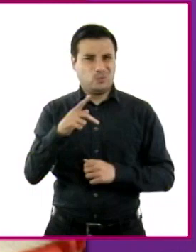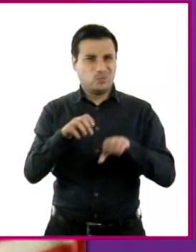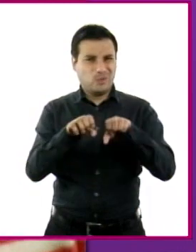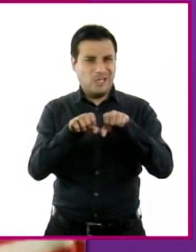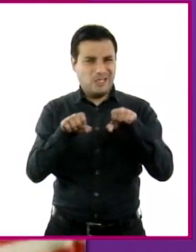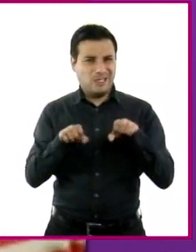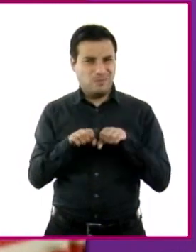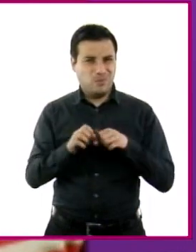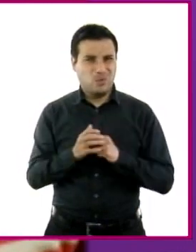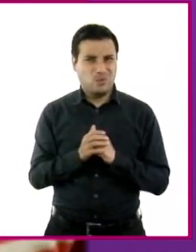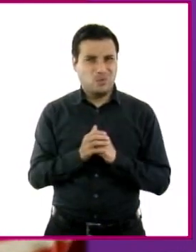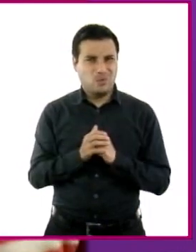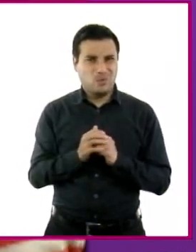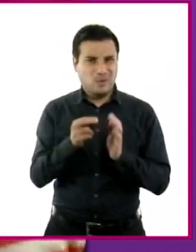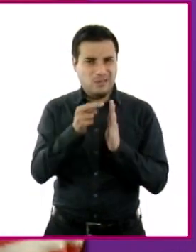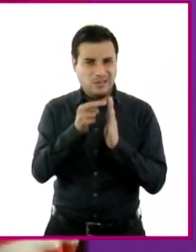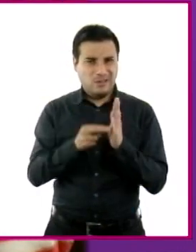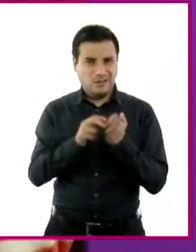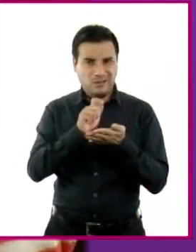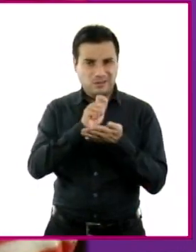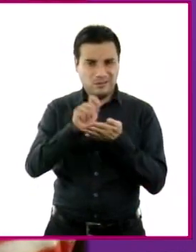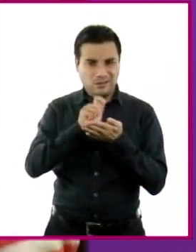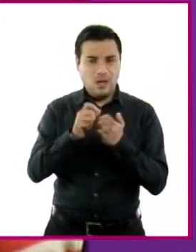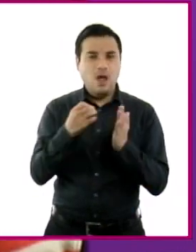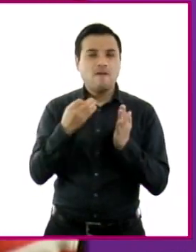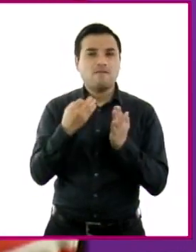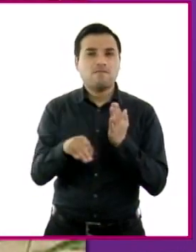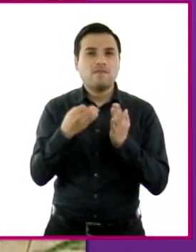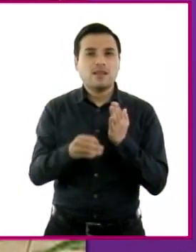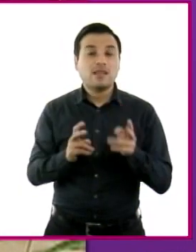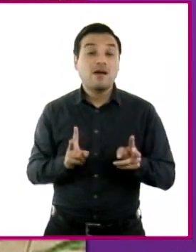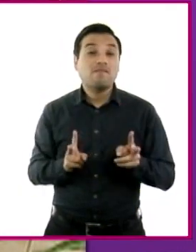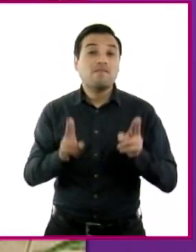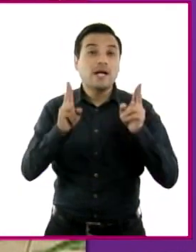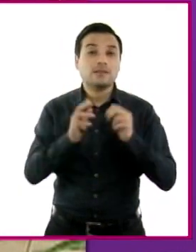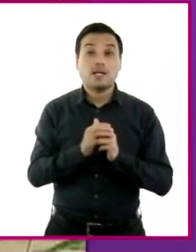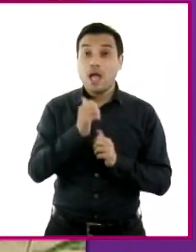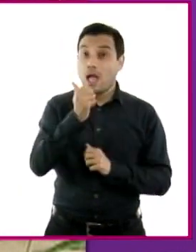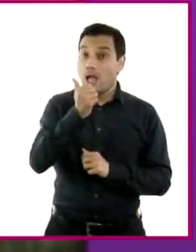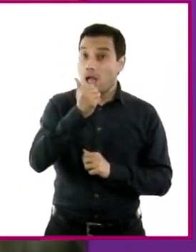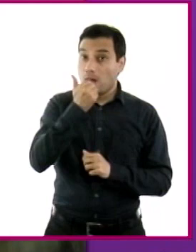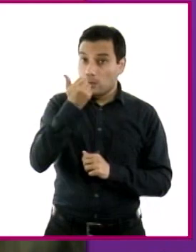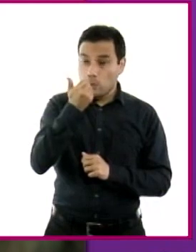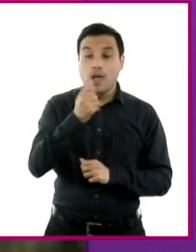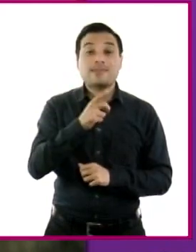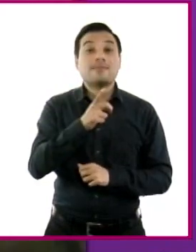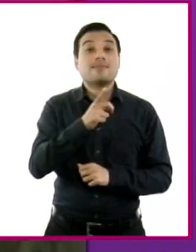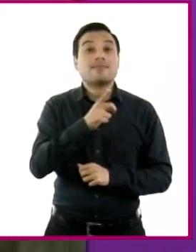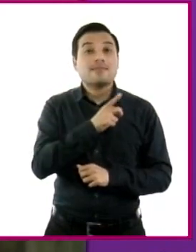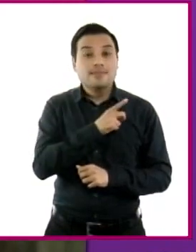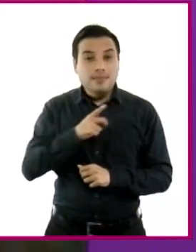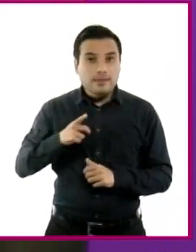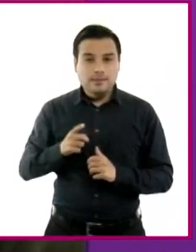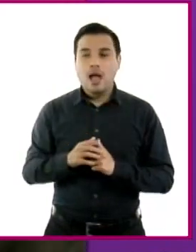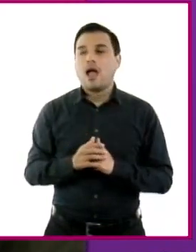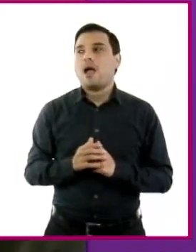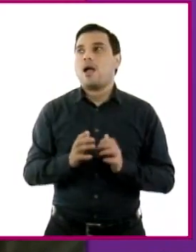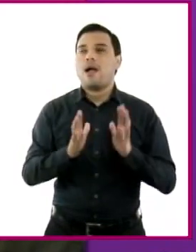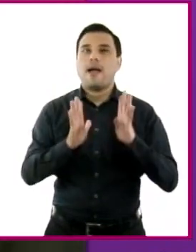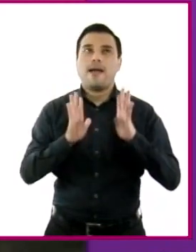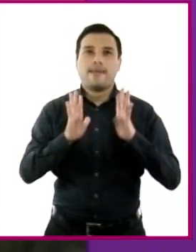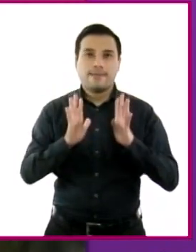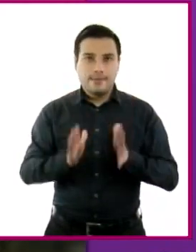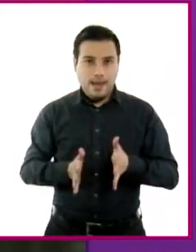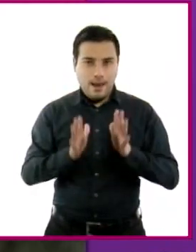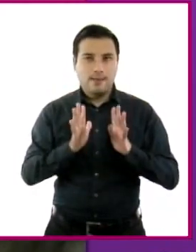the rules without using the phrase students must. Ah, I see. If we want to put together all